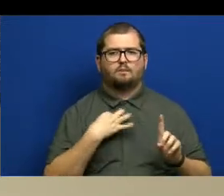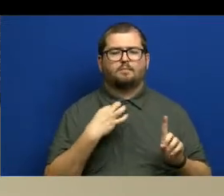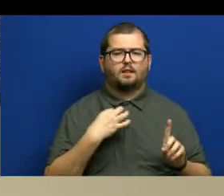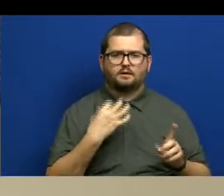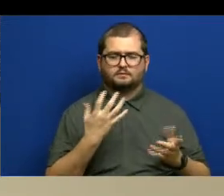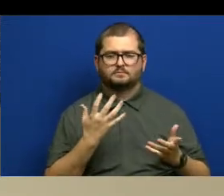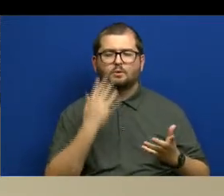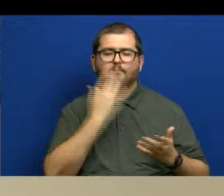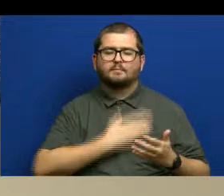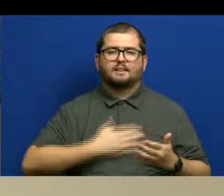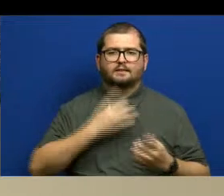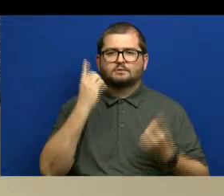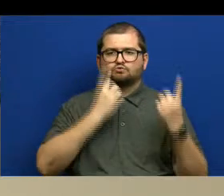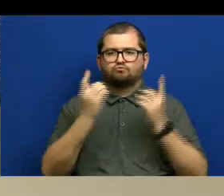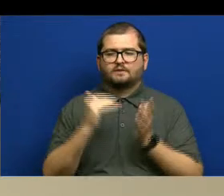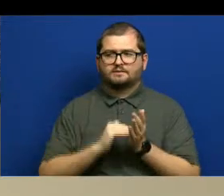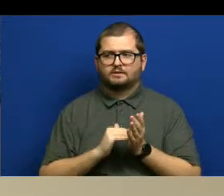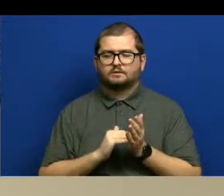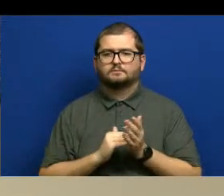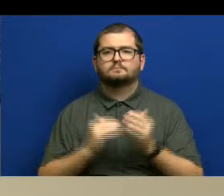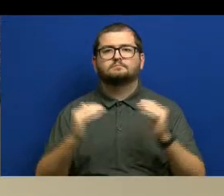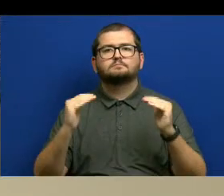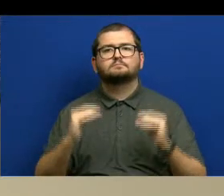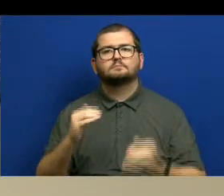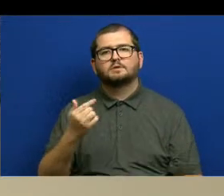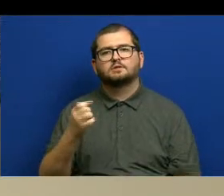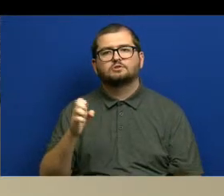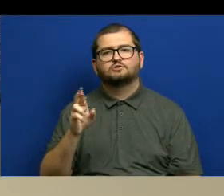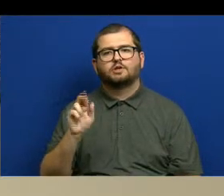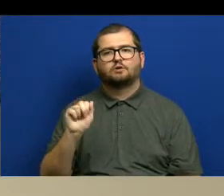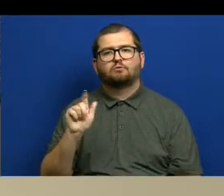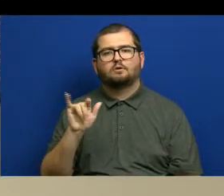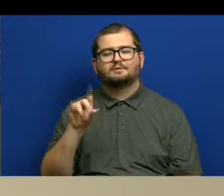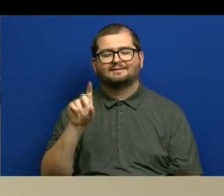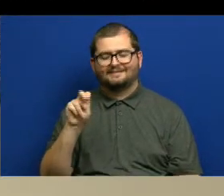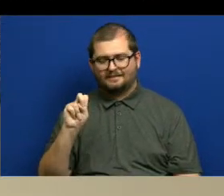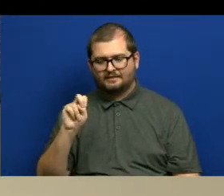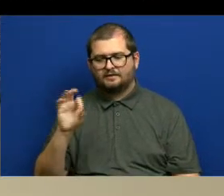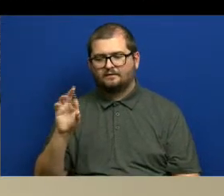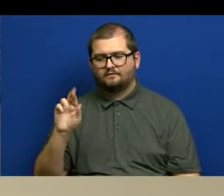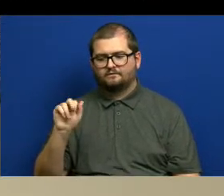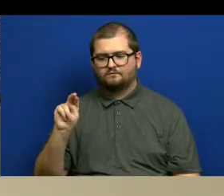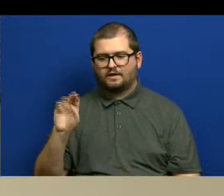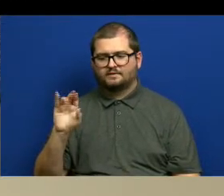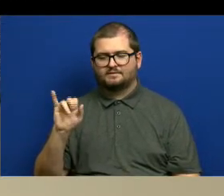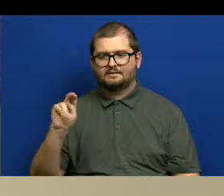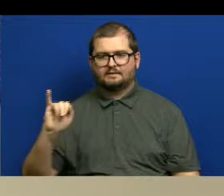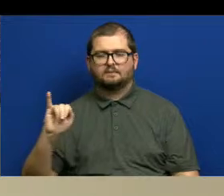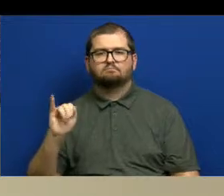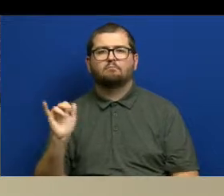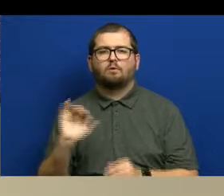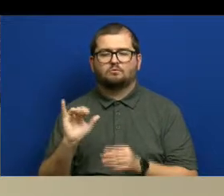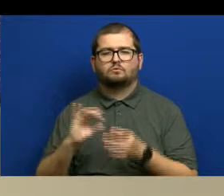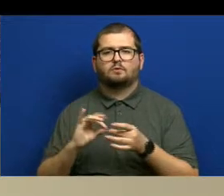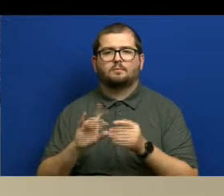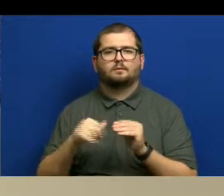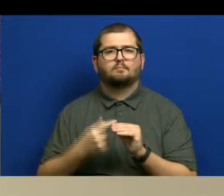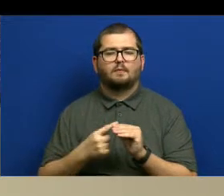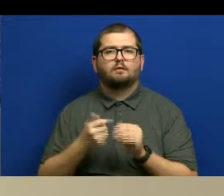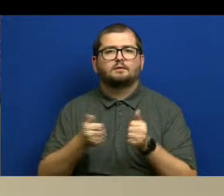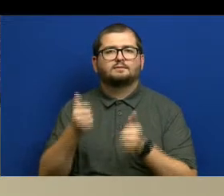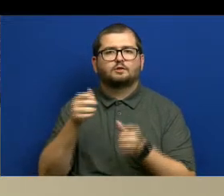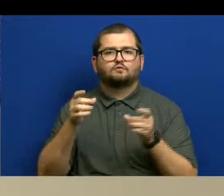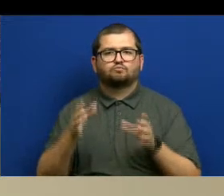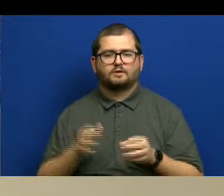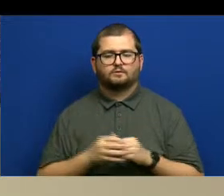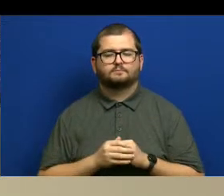The next written comments come from Geraldine Francini, who is also commenting on the executive director position. Her comments are